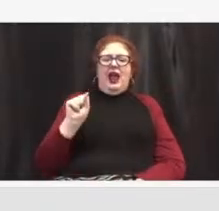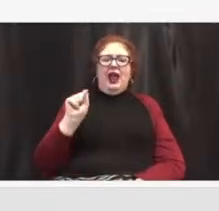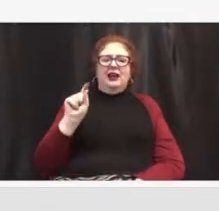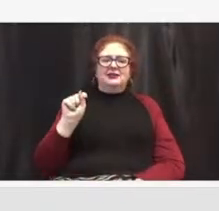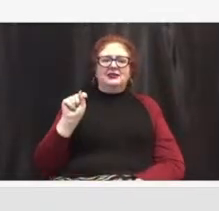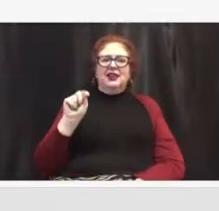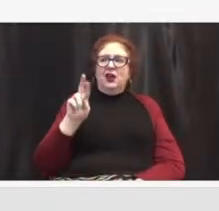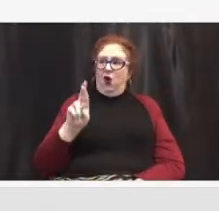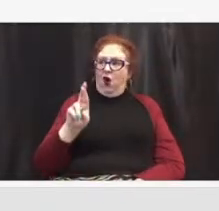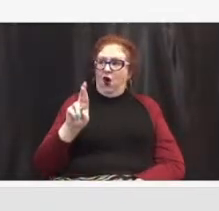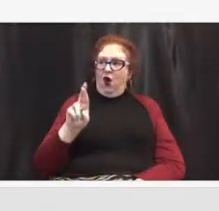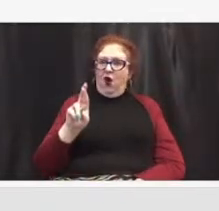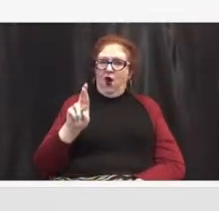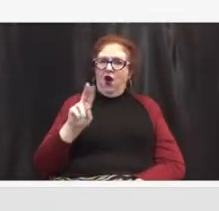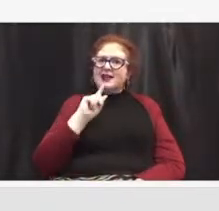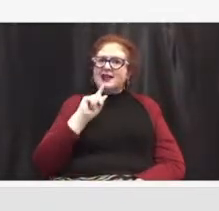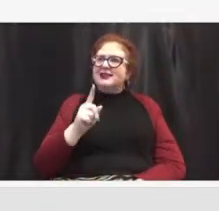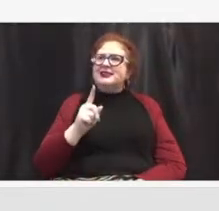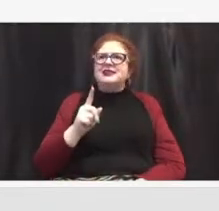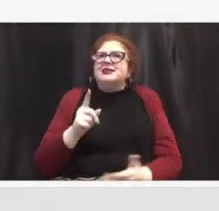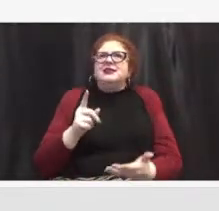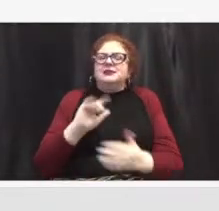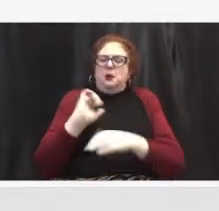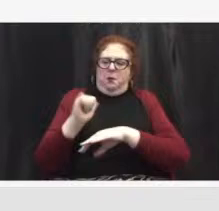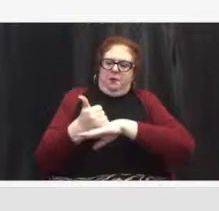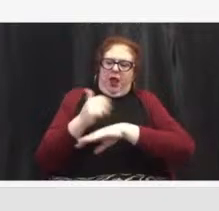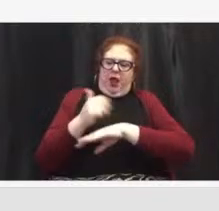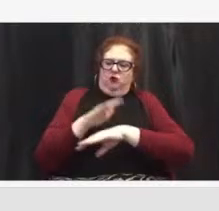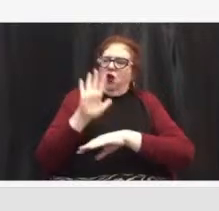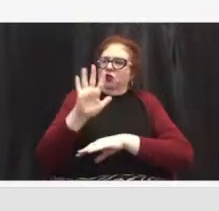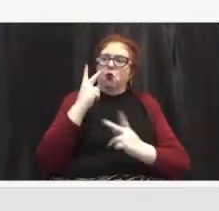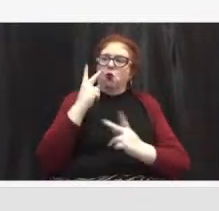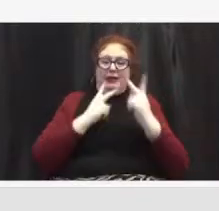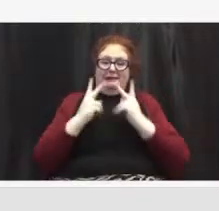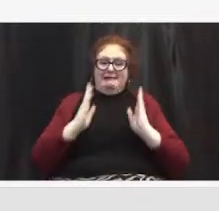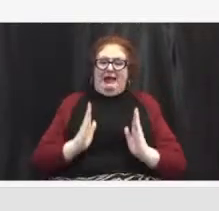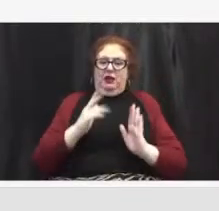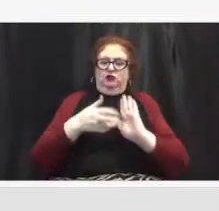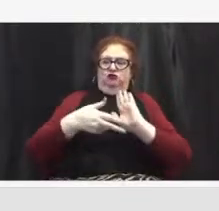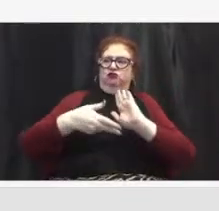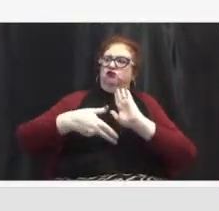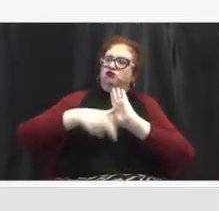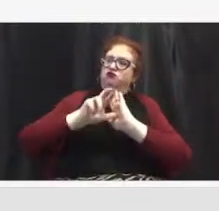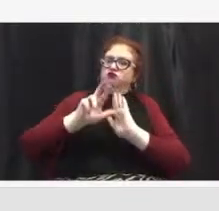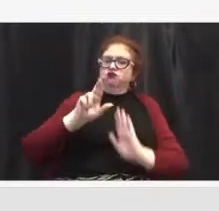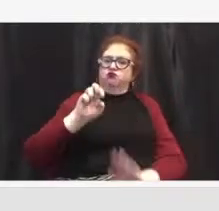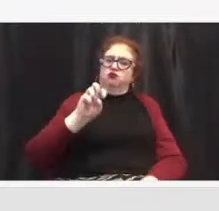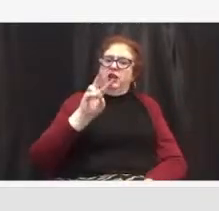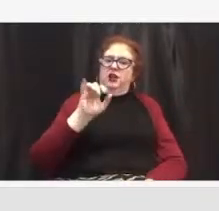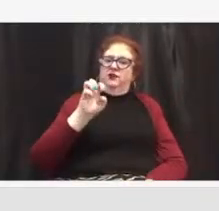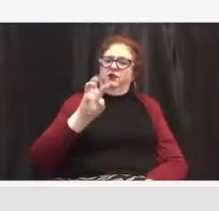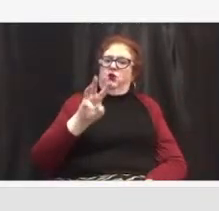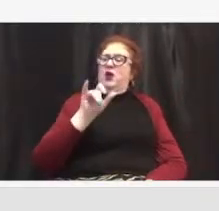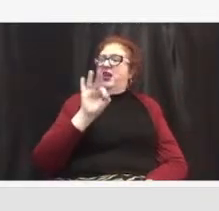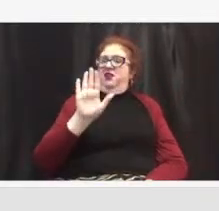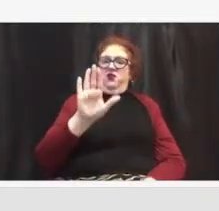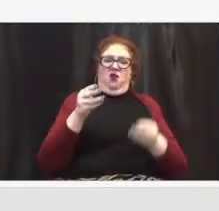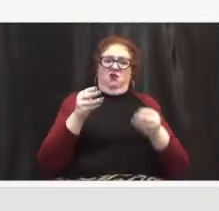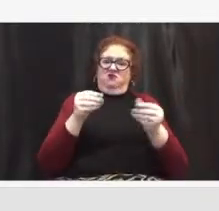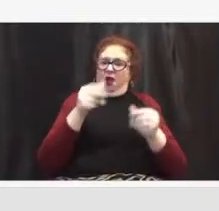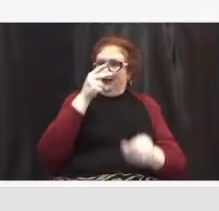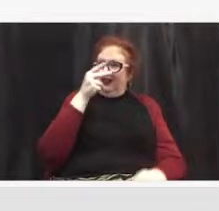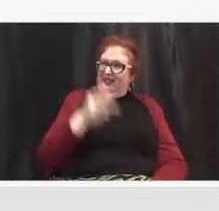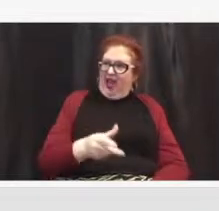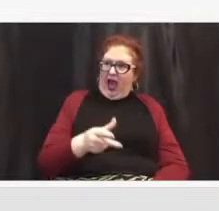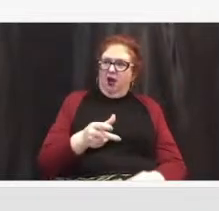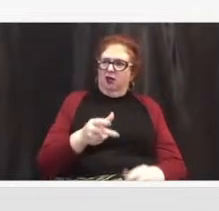all based on your guest reviews. And if you don't have a good, well-kept property, it's not going to